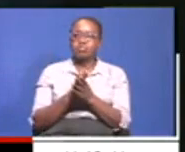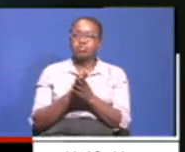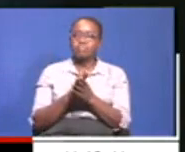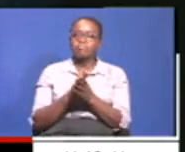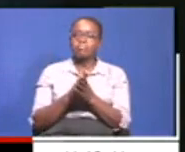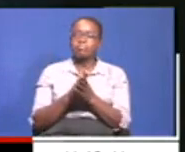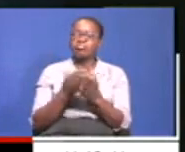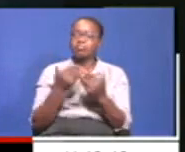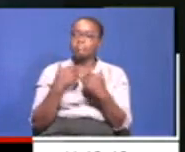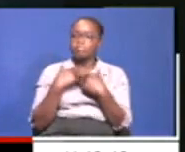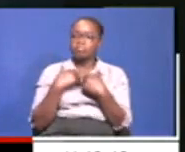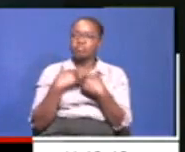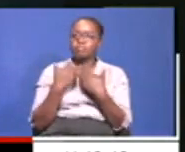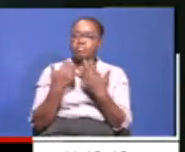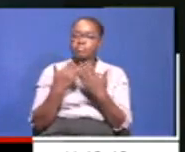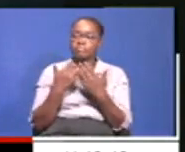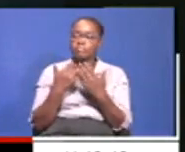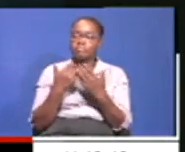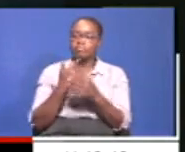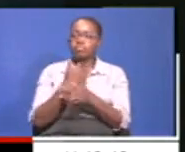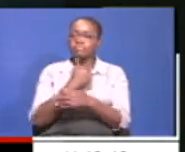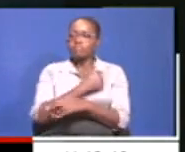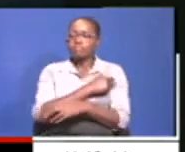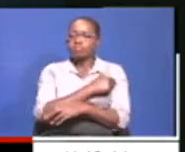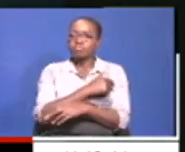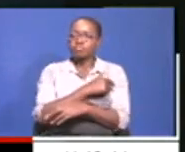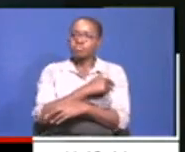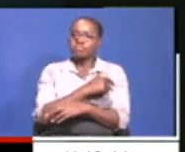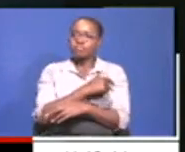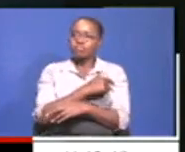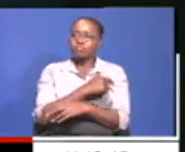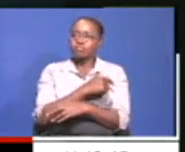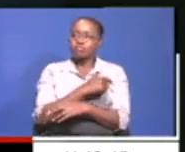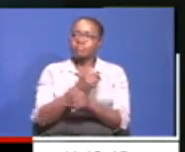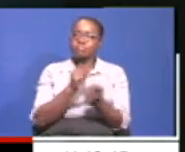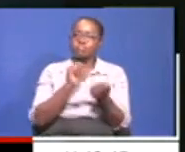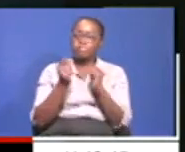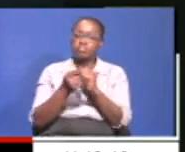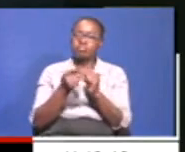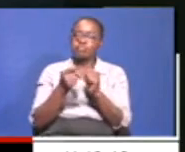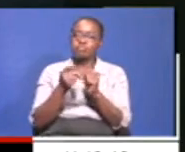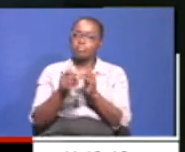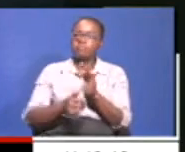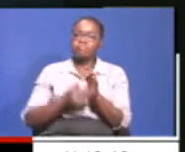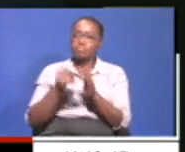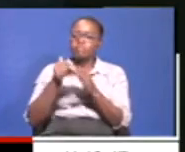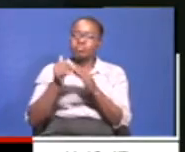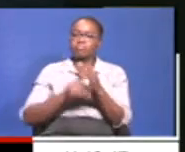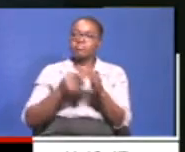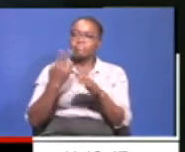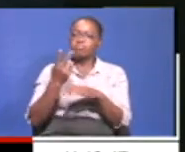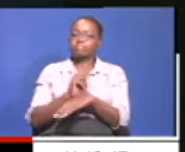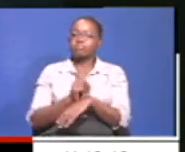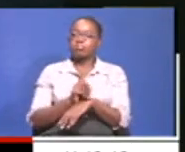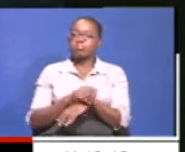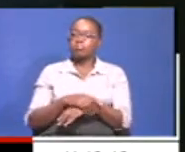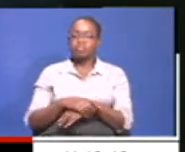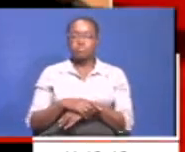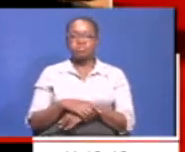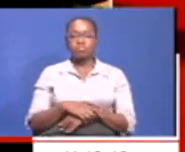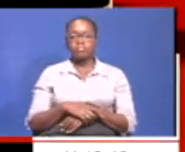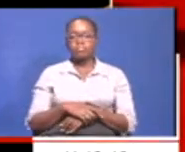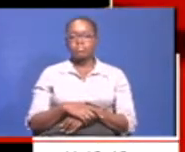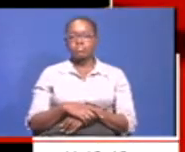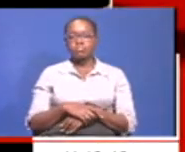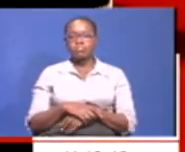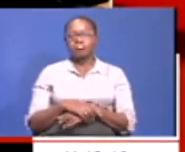clinic. So we know how to change tires in less than 2 minutes. So we're comfortable. Oh, yes. And something